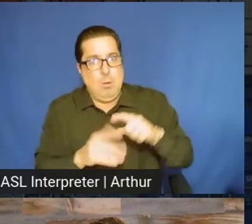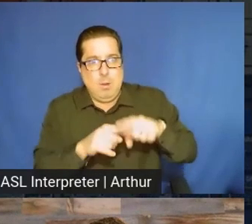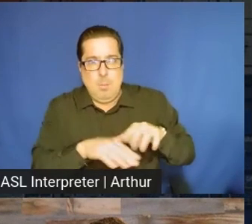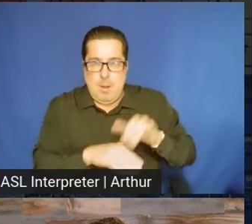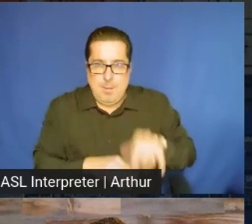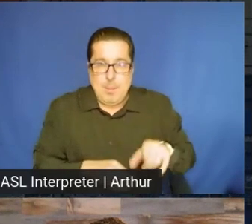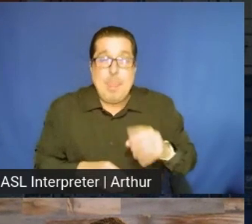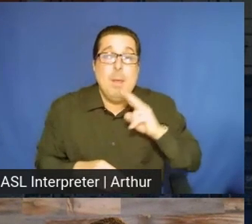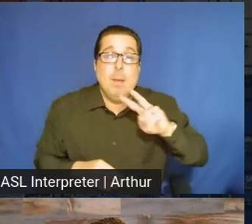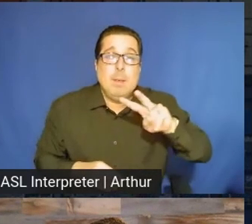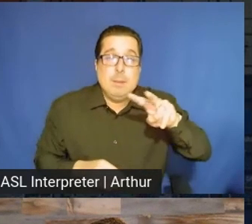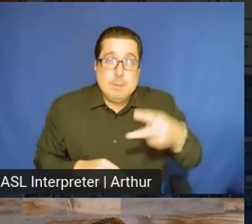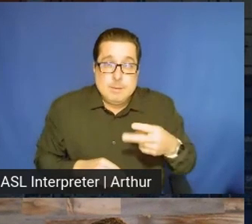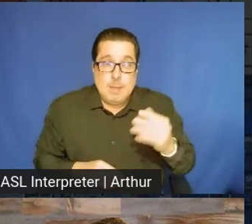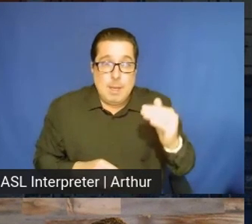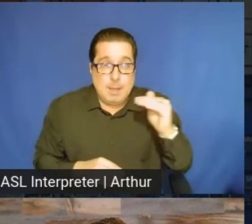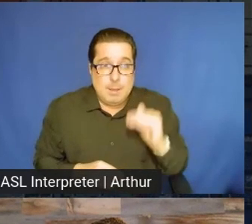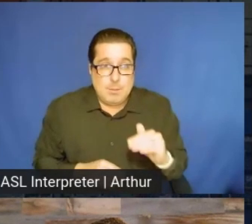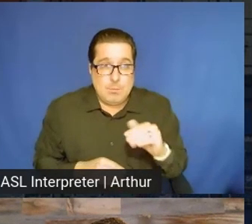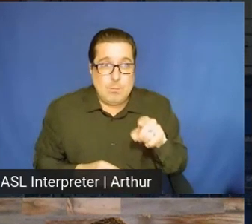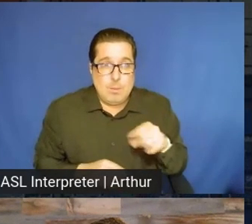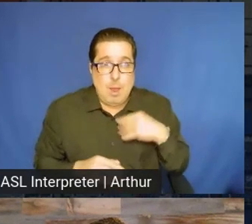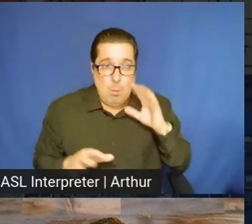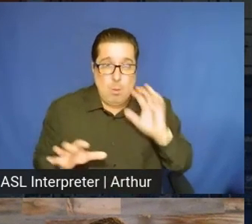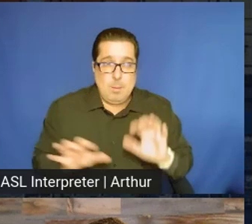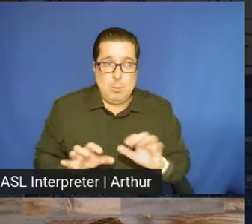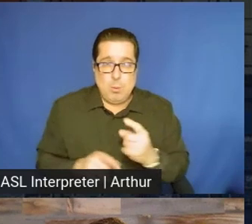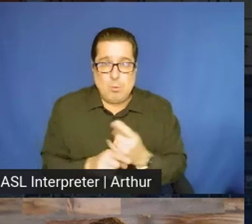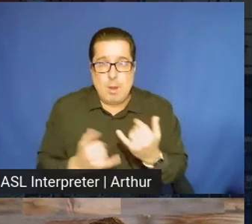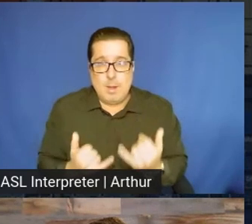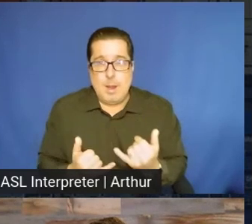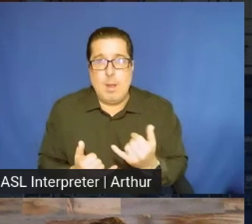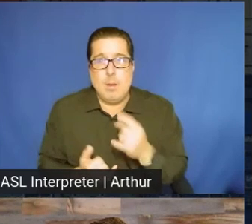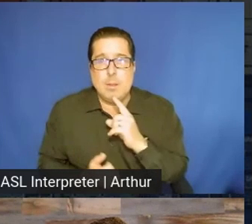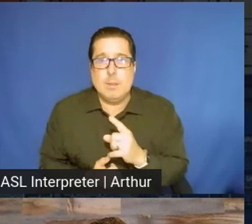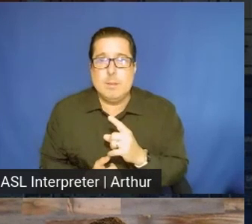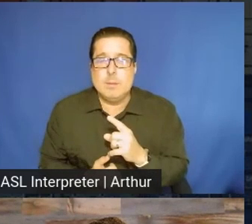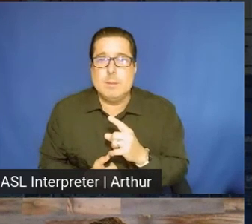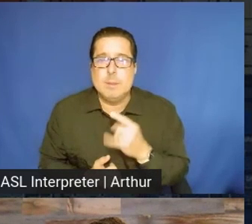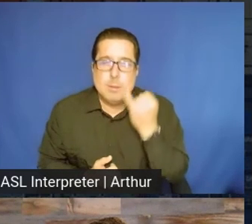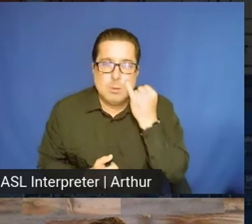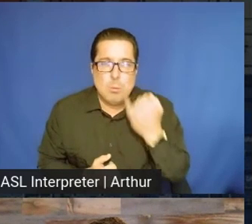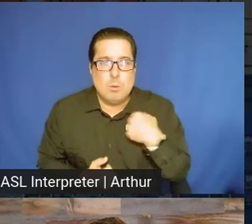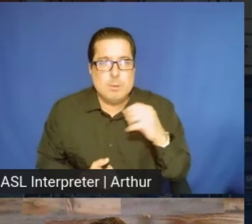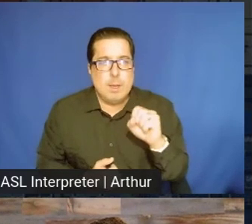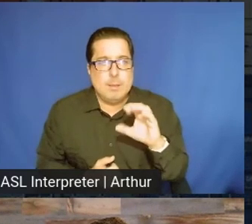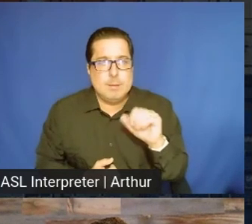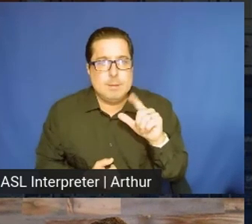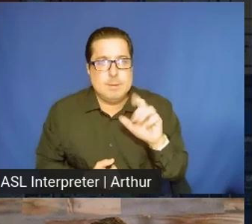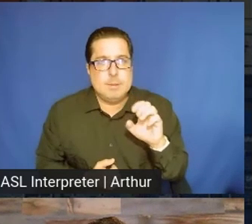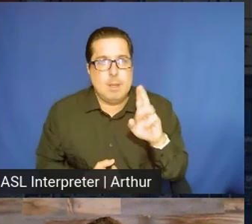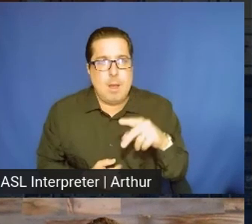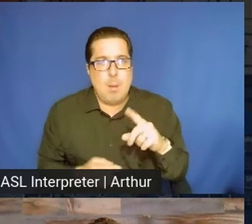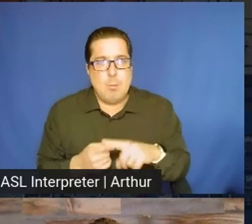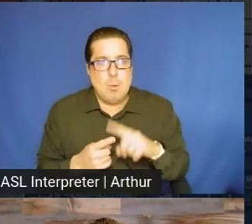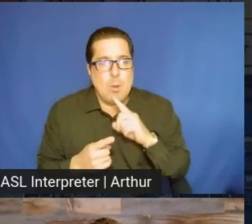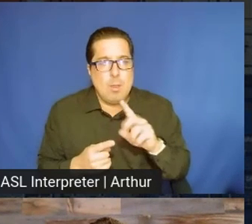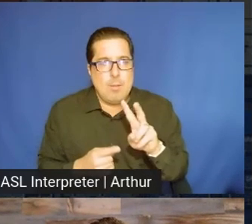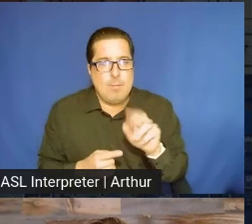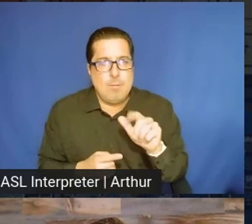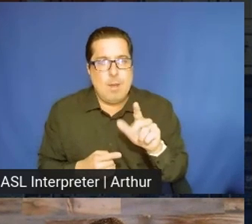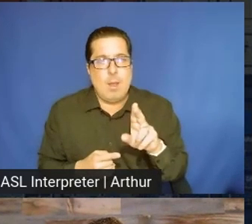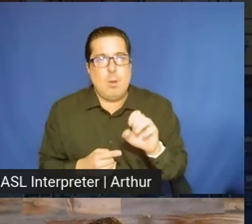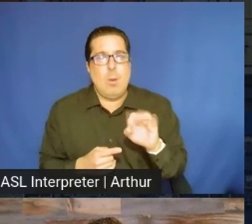iteration, what I will be doing now is, let's say I scale up to a value of 7. And there was a